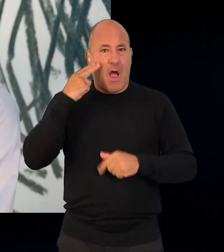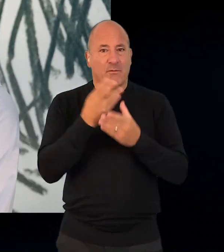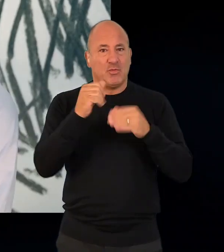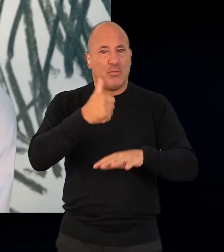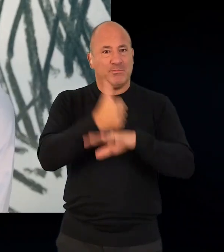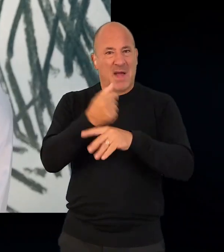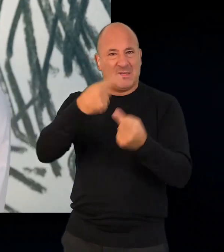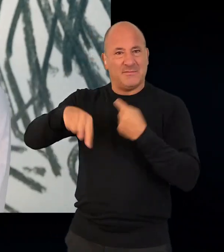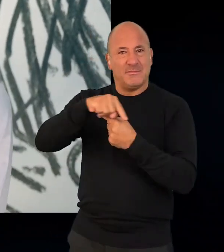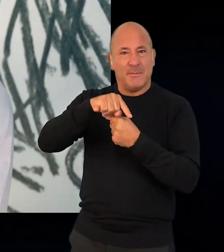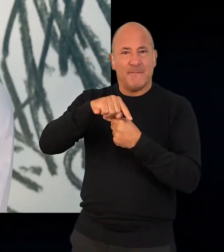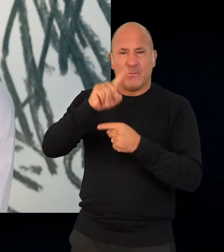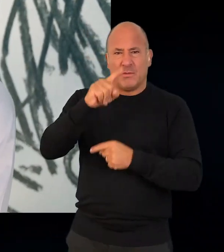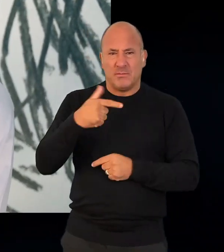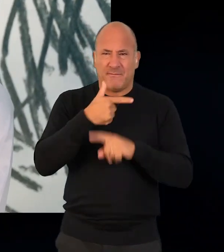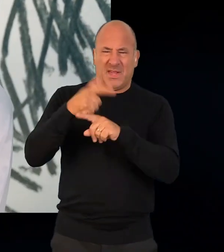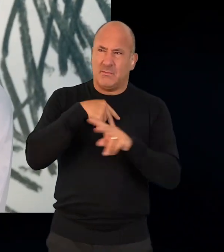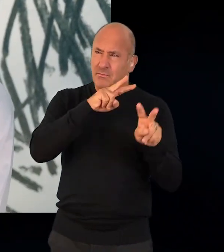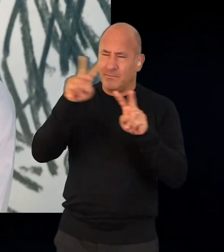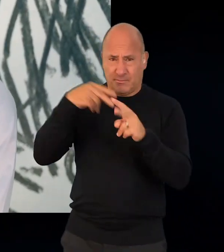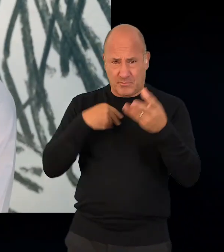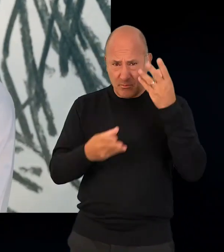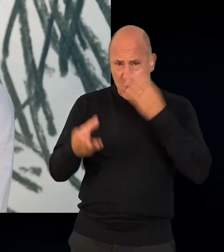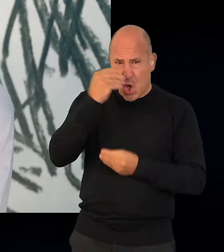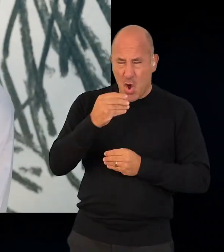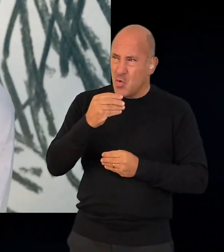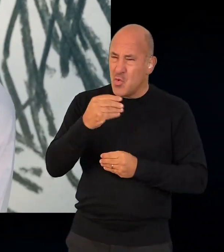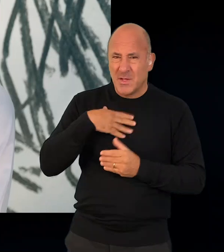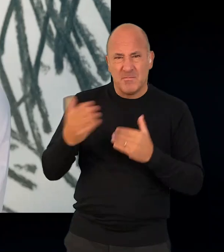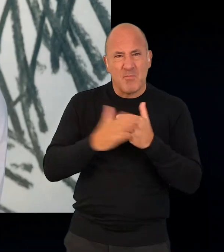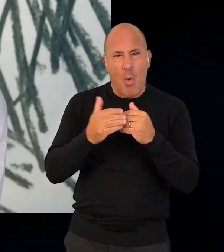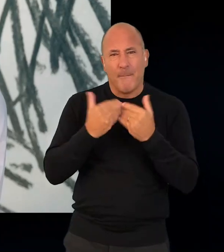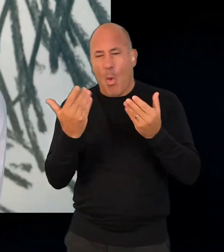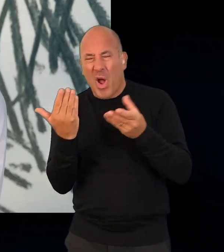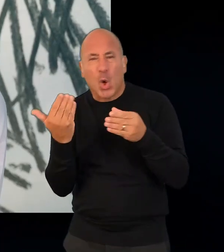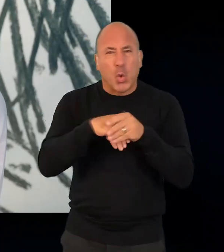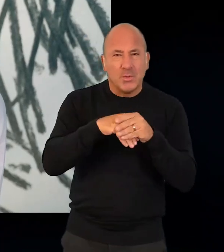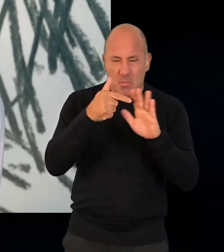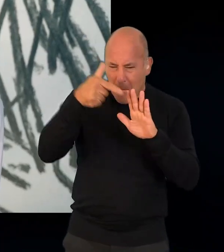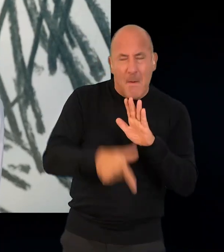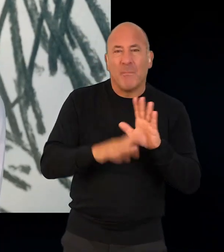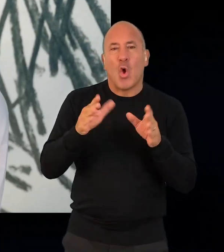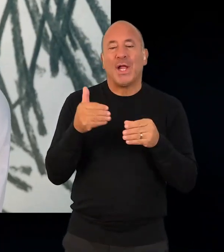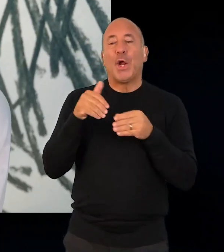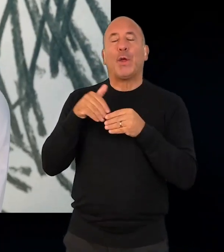of our deaf resource base, but what I've learned from the films, I need to do more to promote inclusion on a deeper